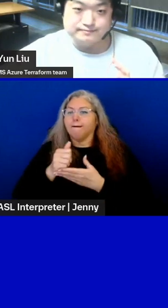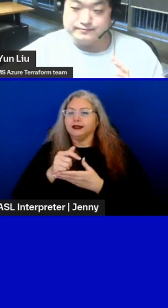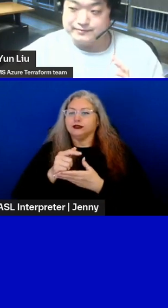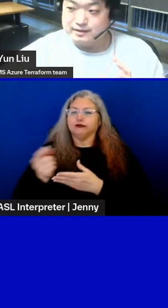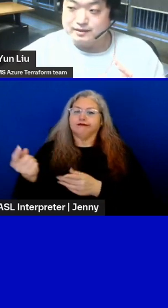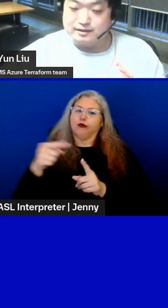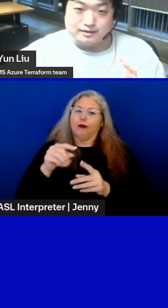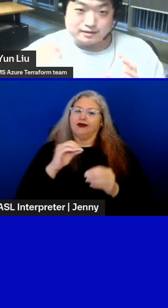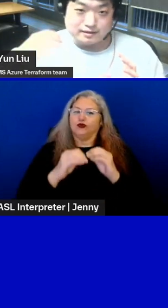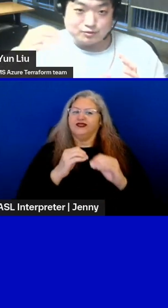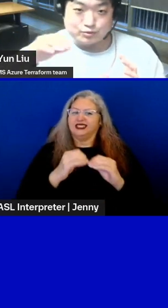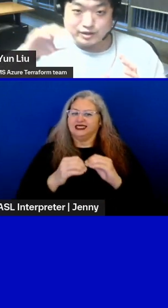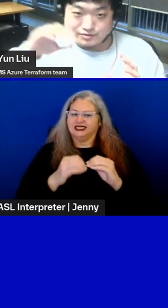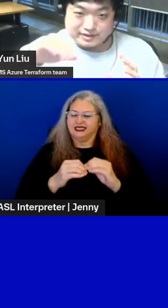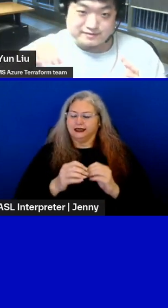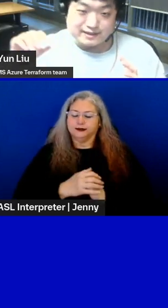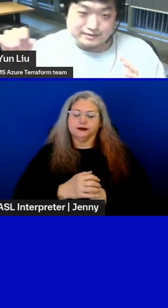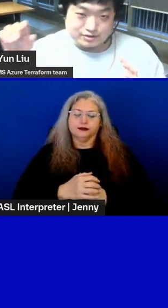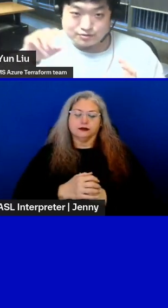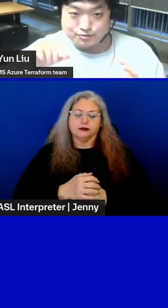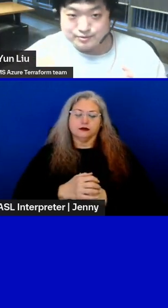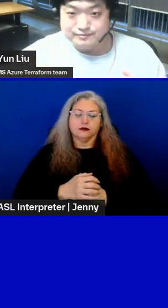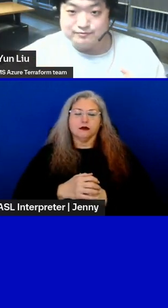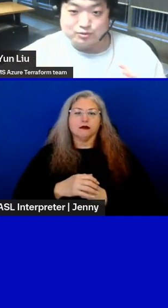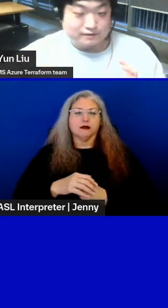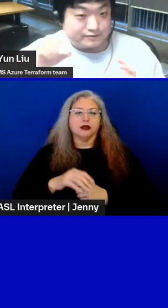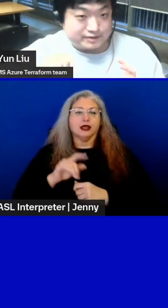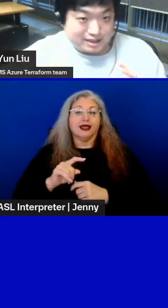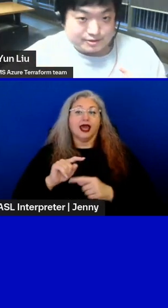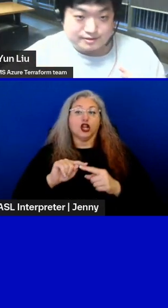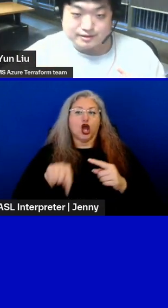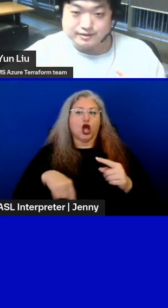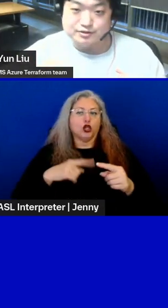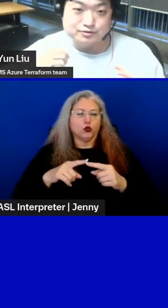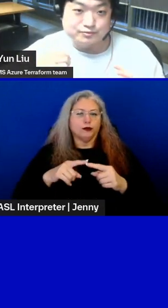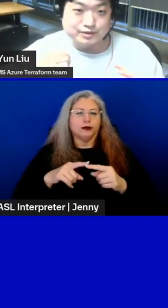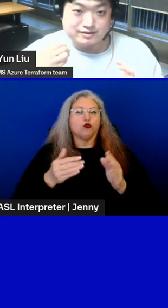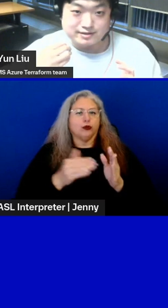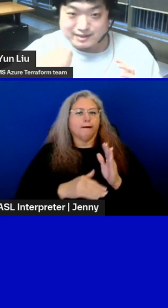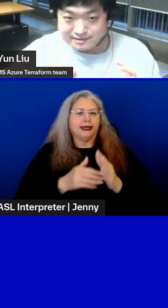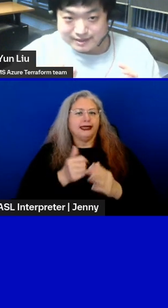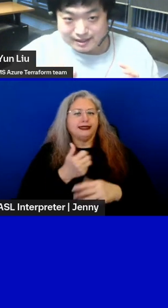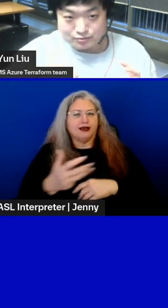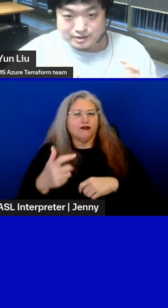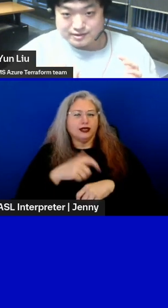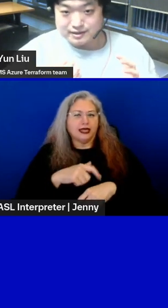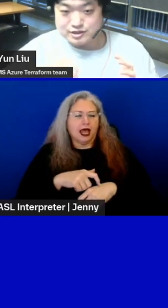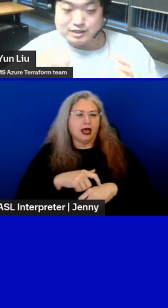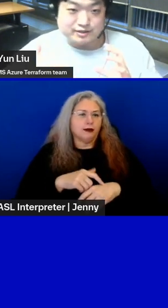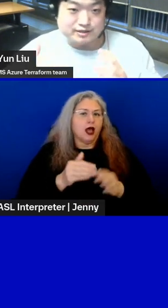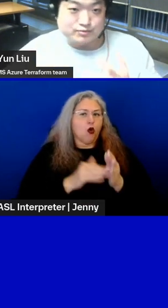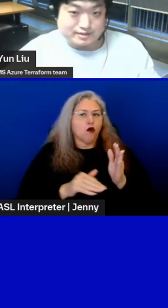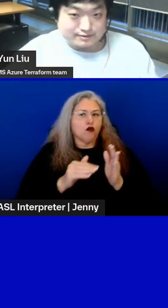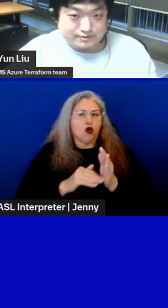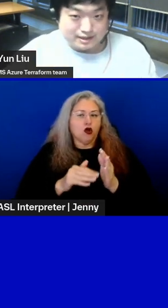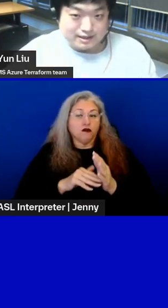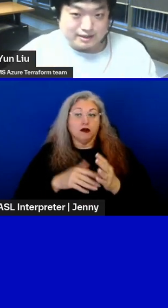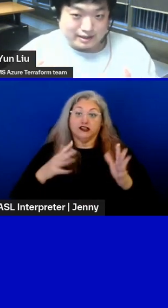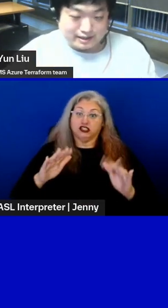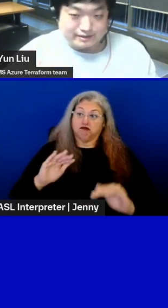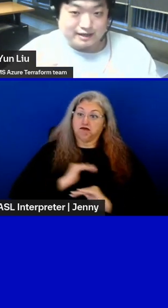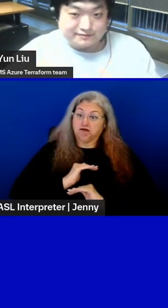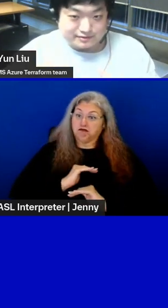us. We do this validation loop for a few times until we are satisfied with the generated